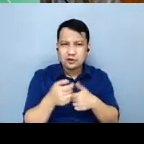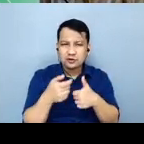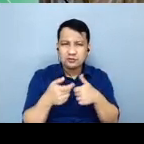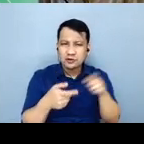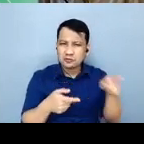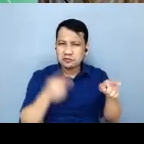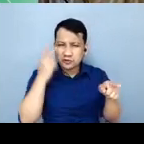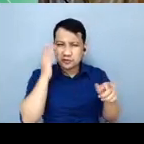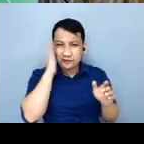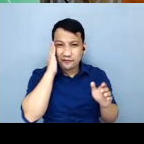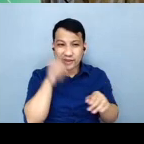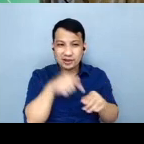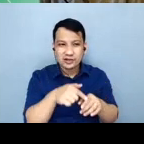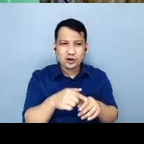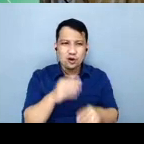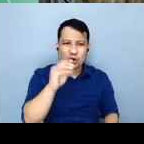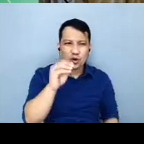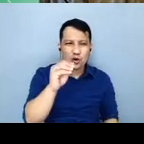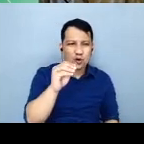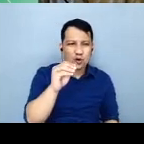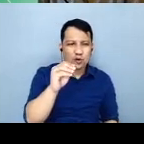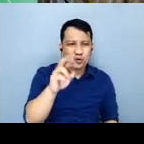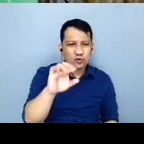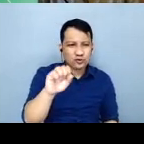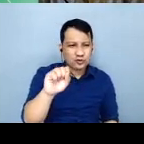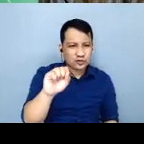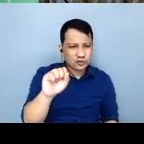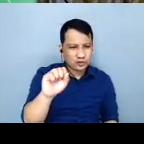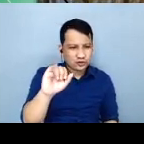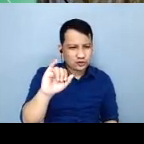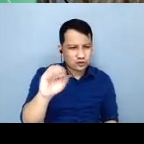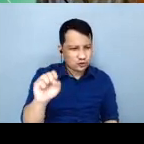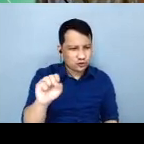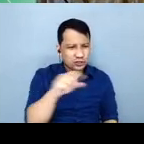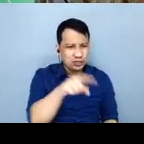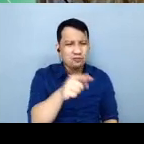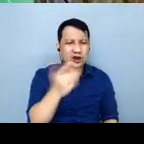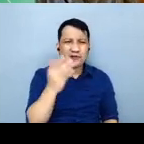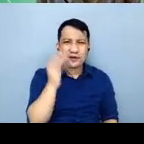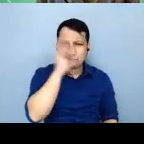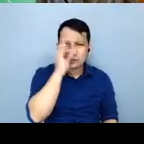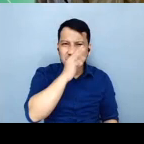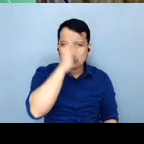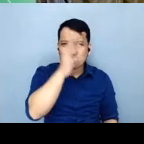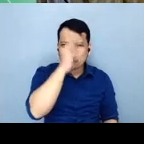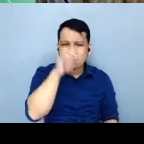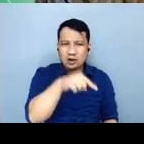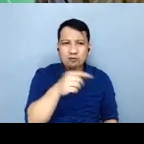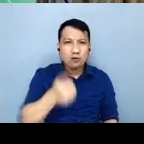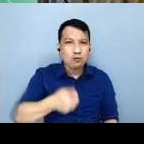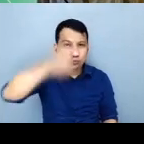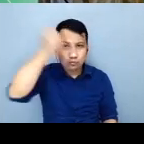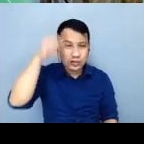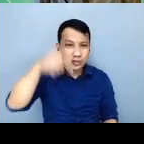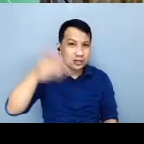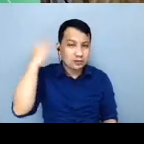may be familiar with this, the Aureus by Carvey Maige. So this was actually a Filipino invention that won the award.